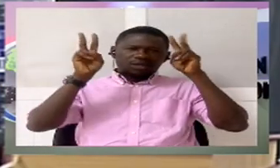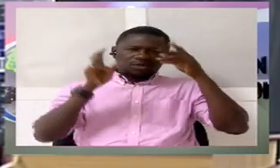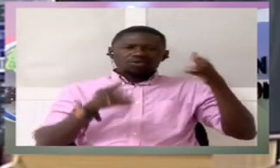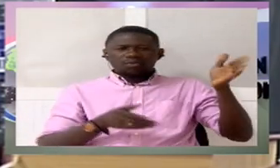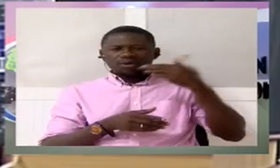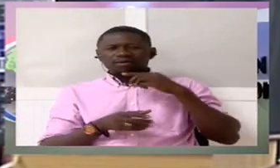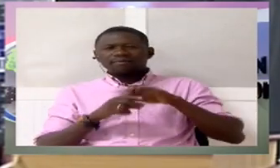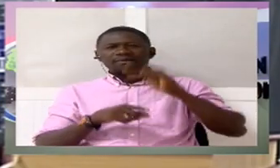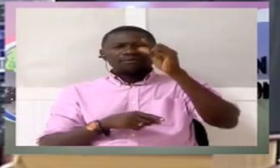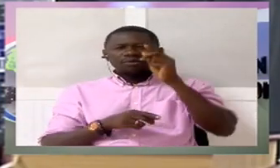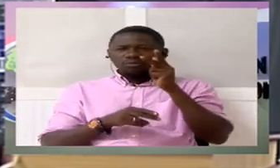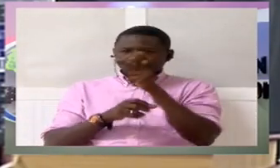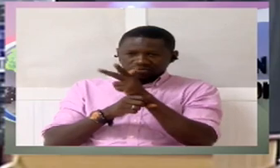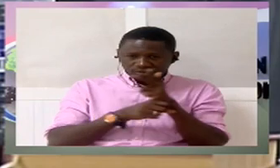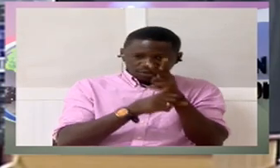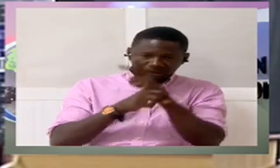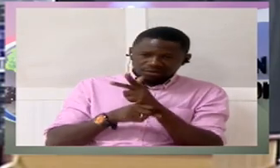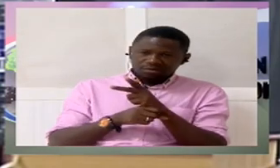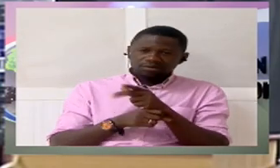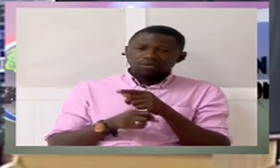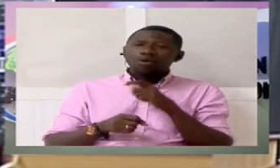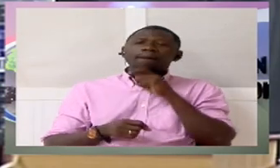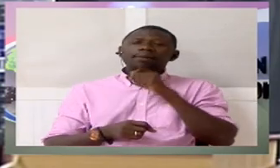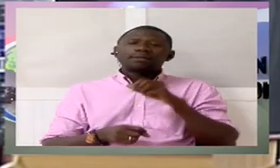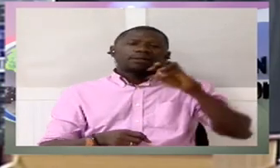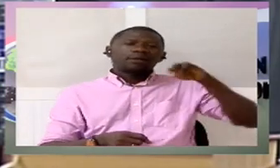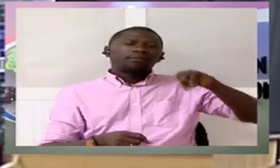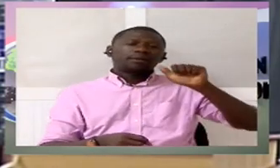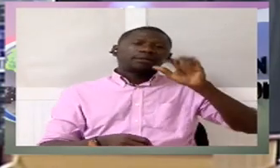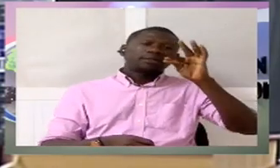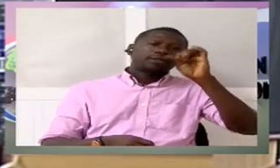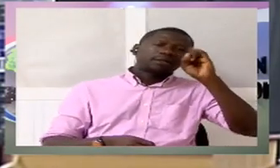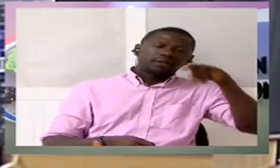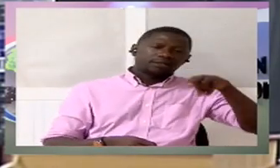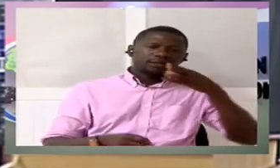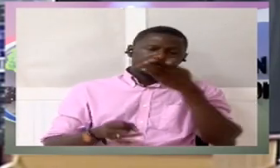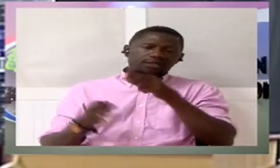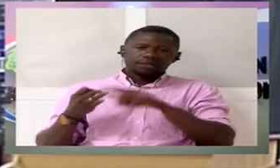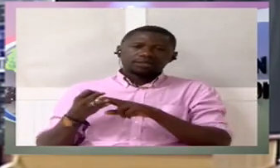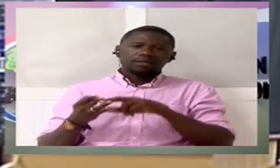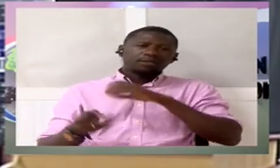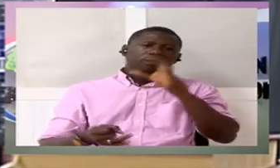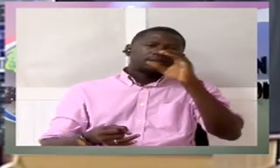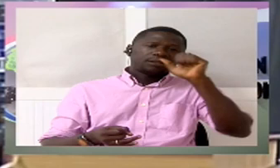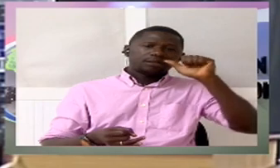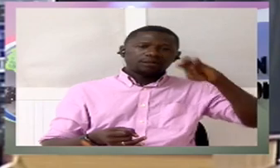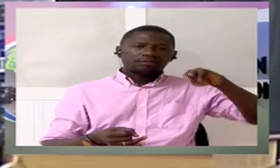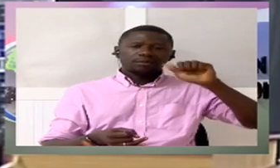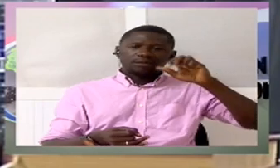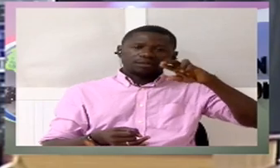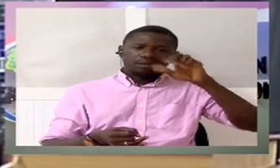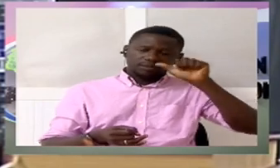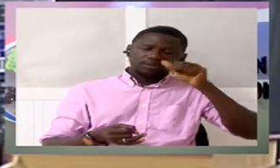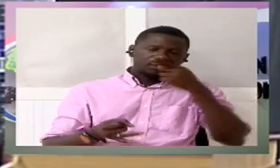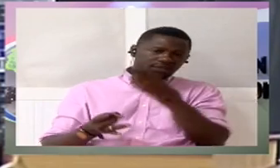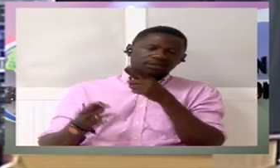With a few guards. Martin Bowl Konole. Martin was amongst them. Kamara Fanambeje. Kamara 2 was there. But the others, I did not know